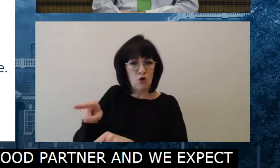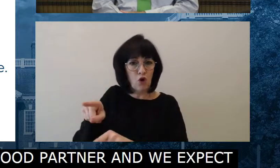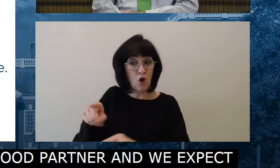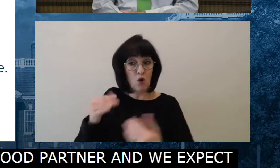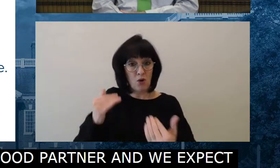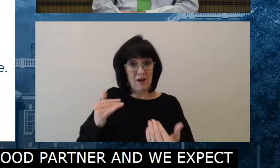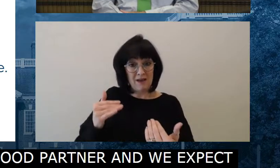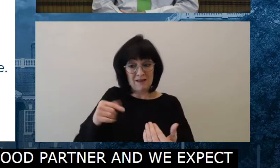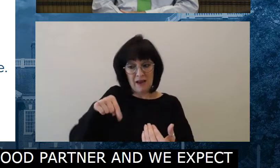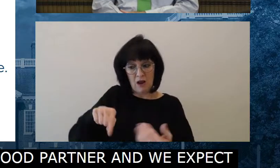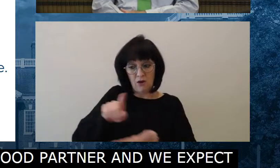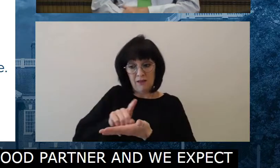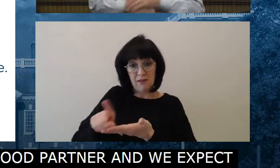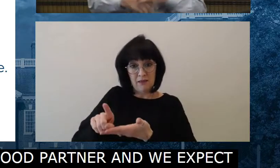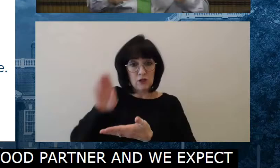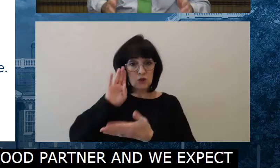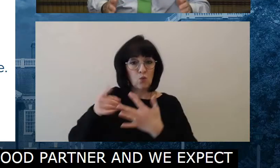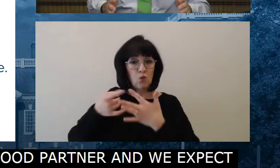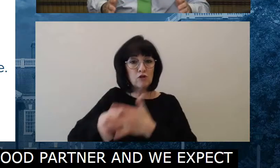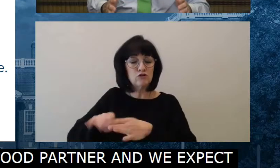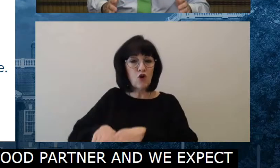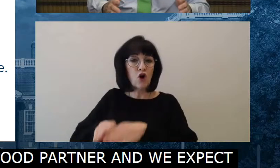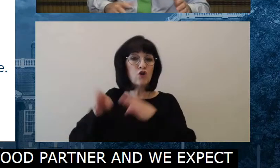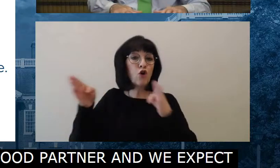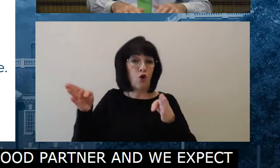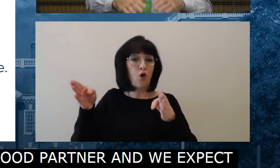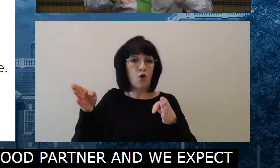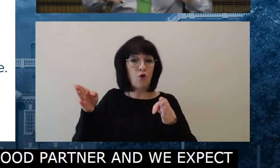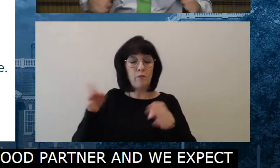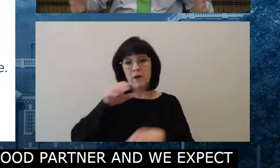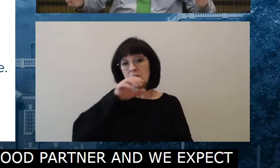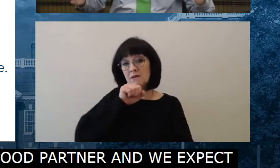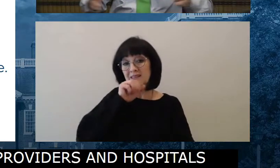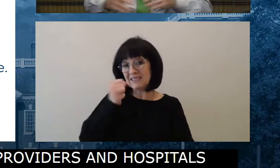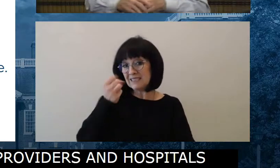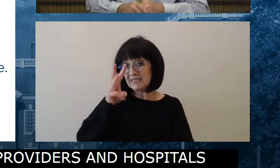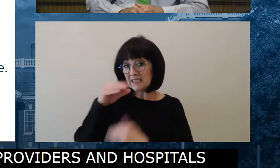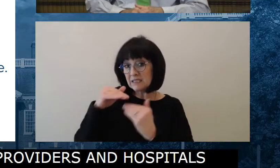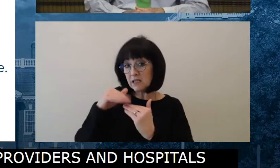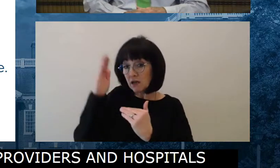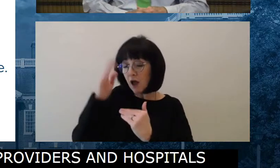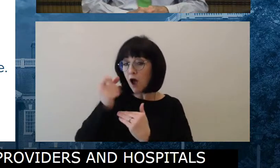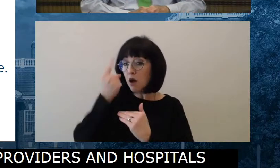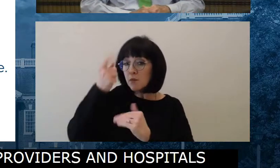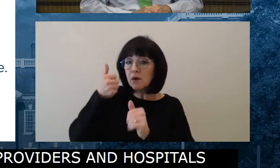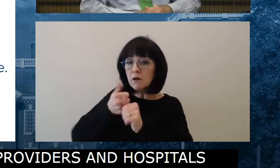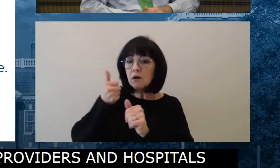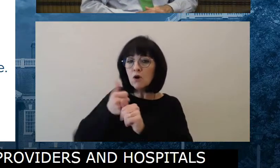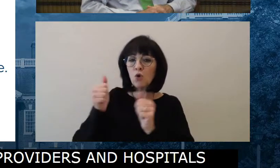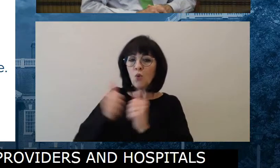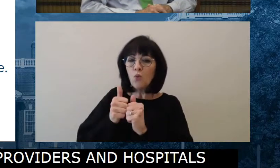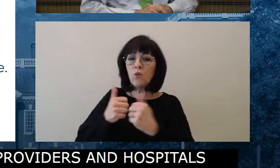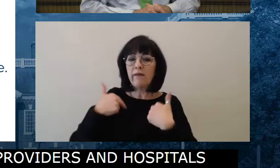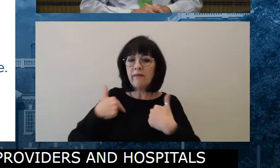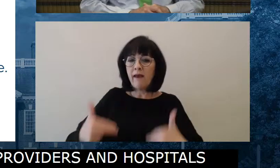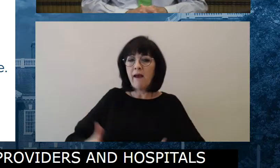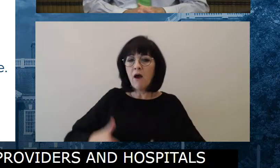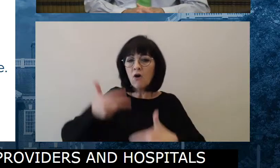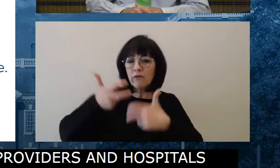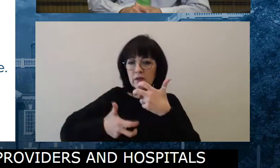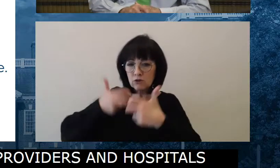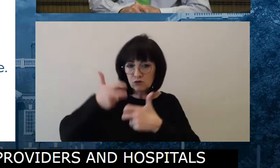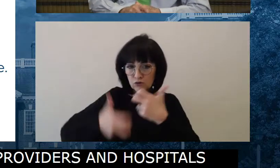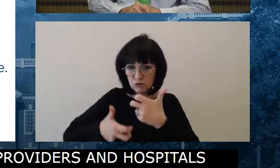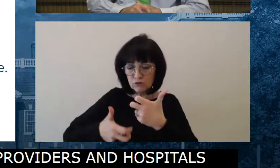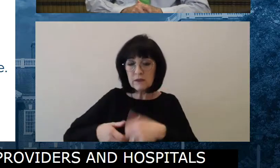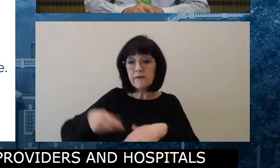to 64-year-olds with those pre-existing conditions, and then ultimately getting people at the pharmacies now 50 years